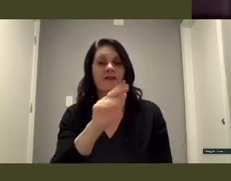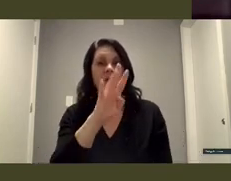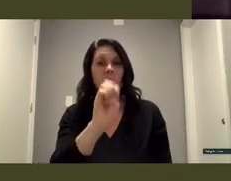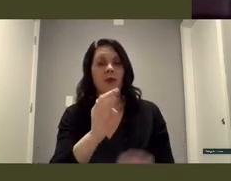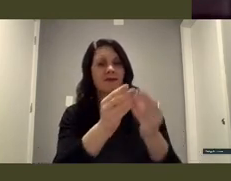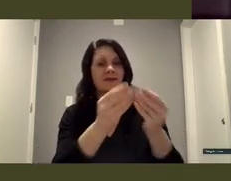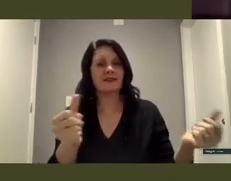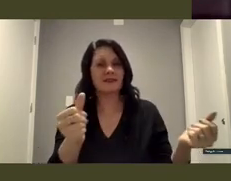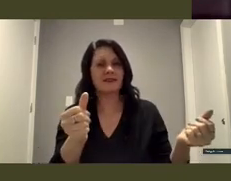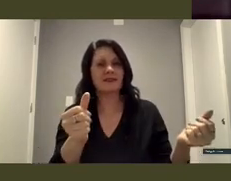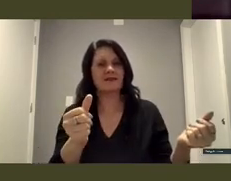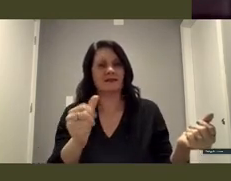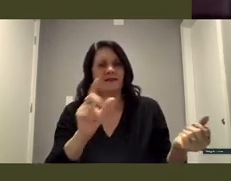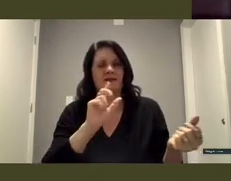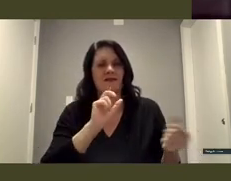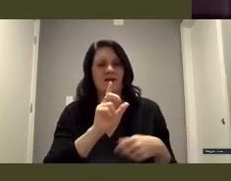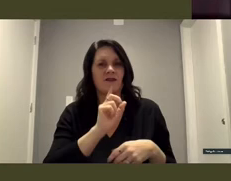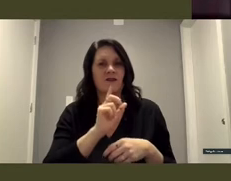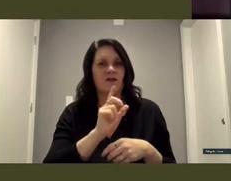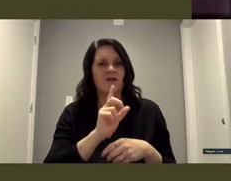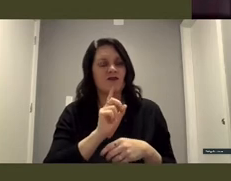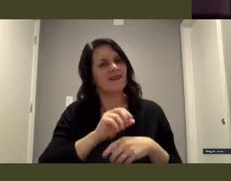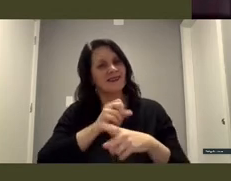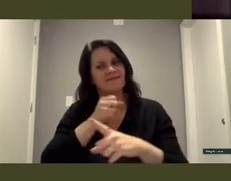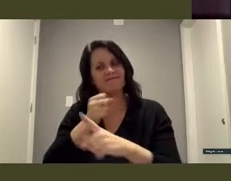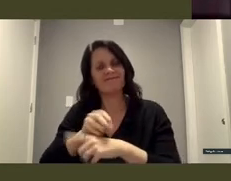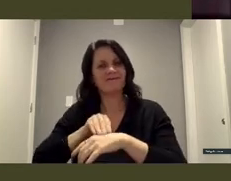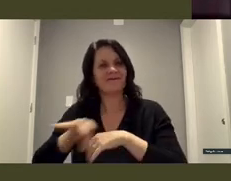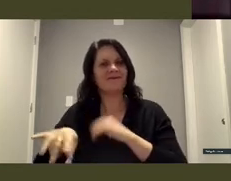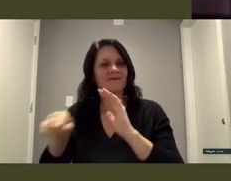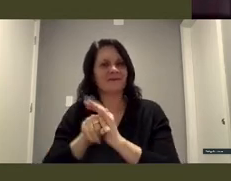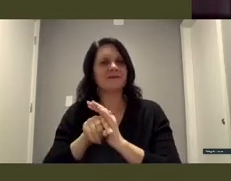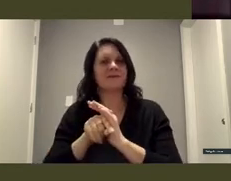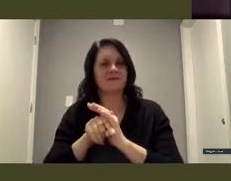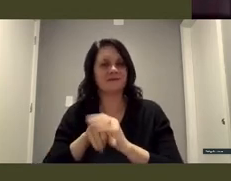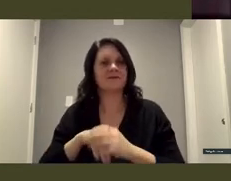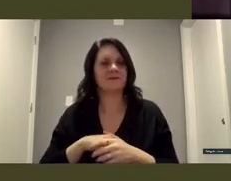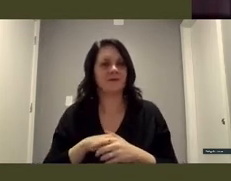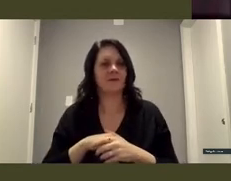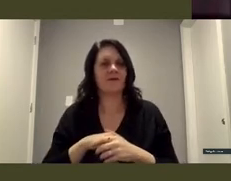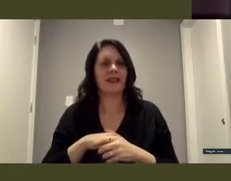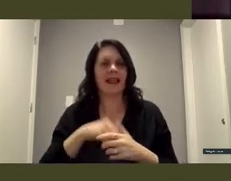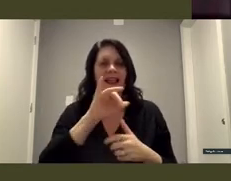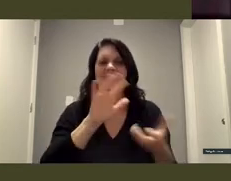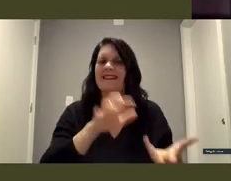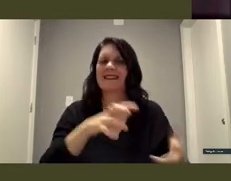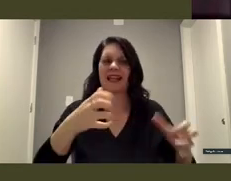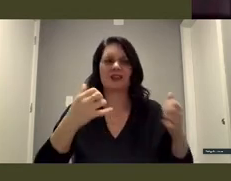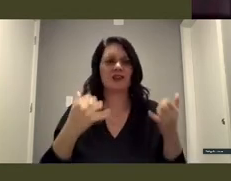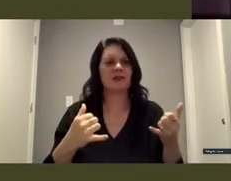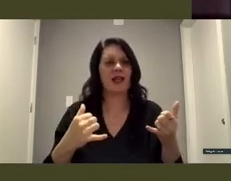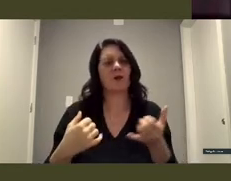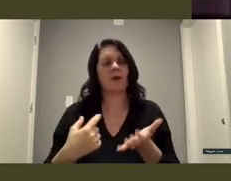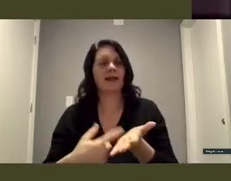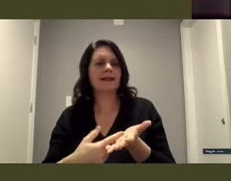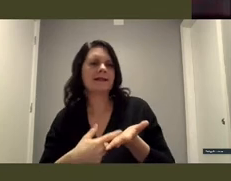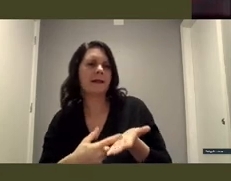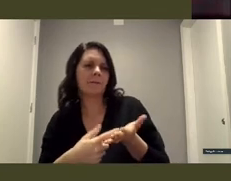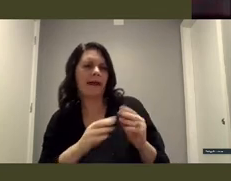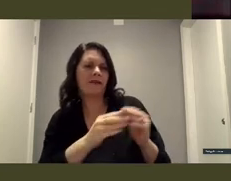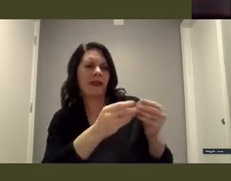an injustice unto us. And I was expecting that of Article 6, which was completed. But how long will